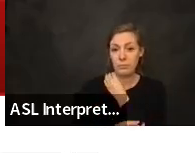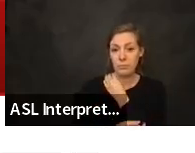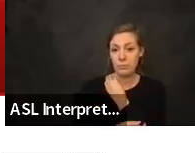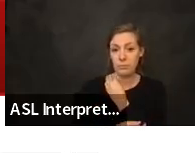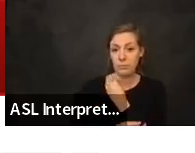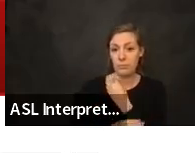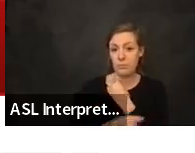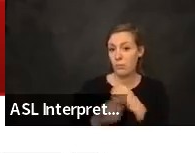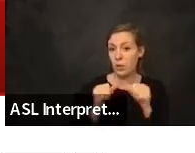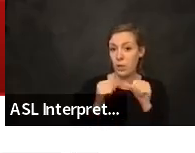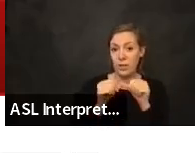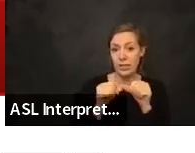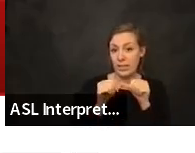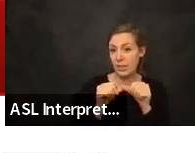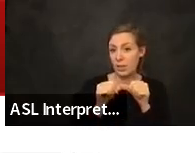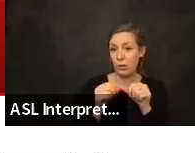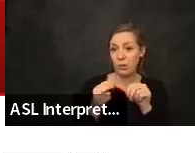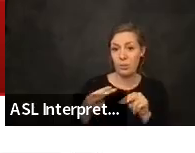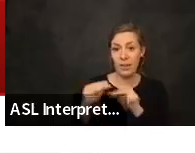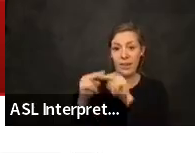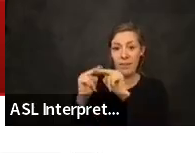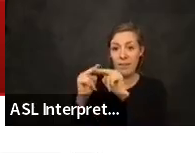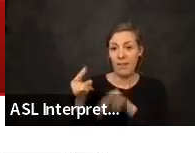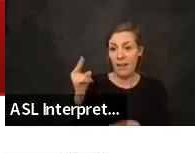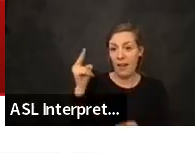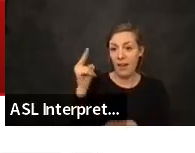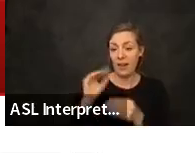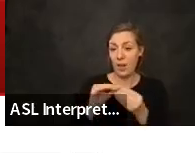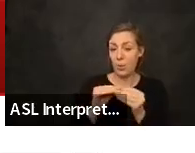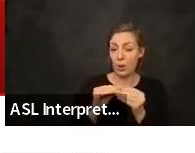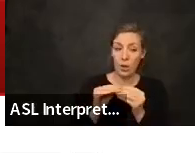Those continue to remain high, and we encourage people to share